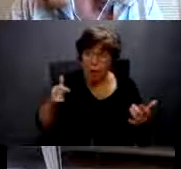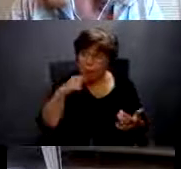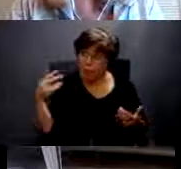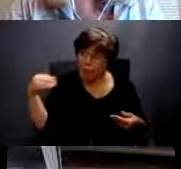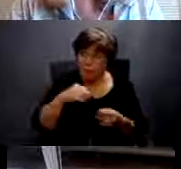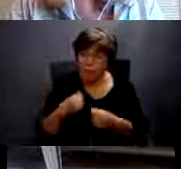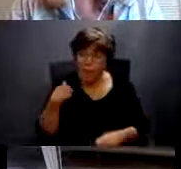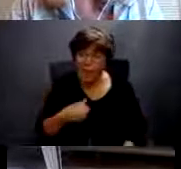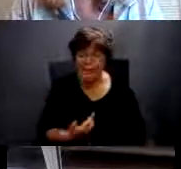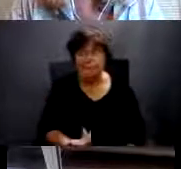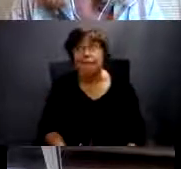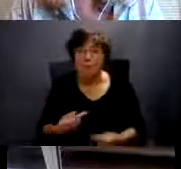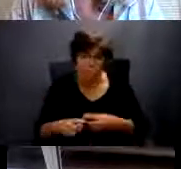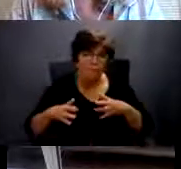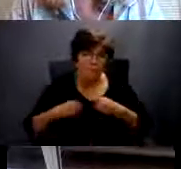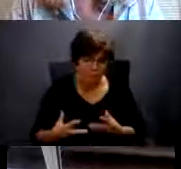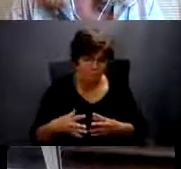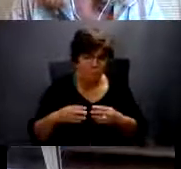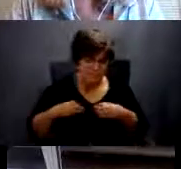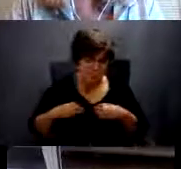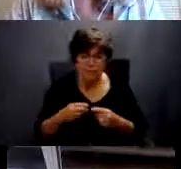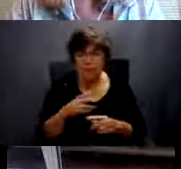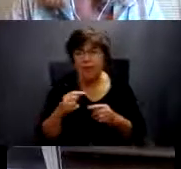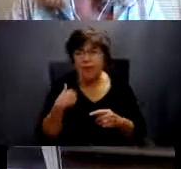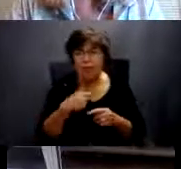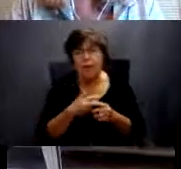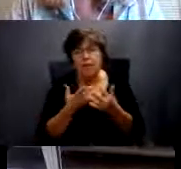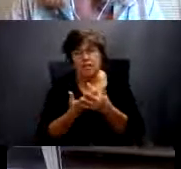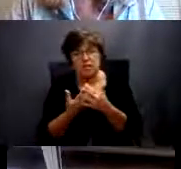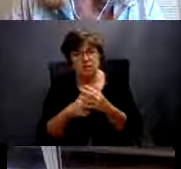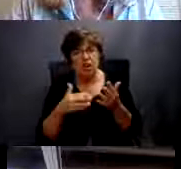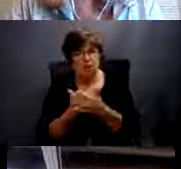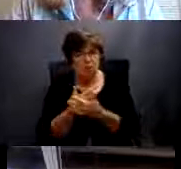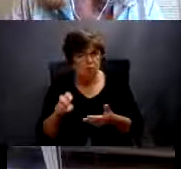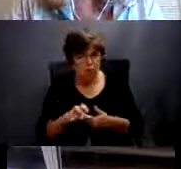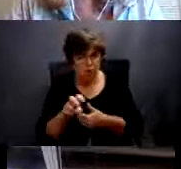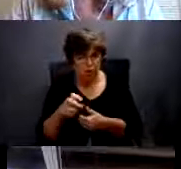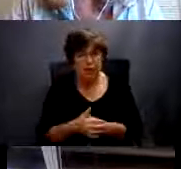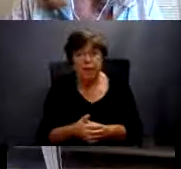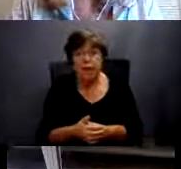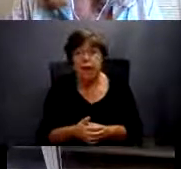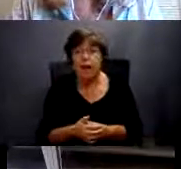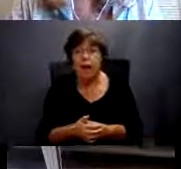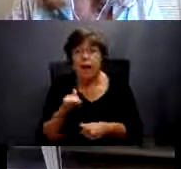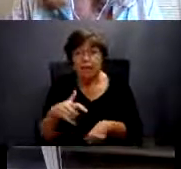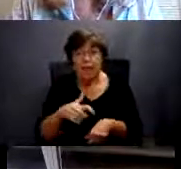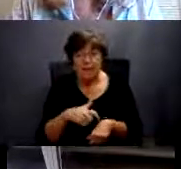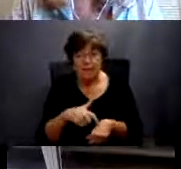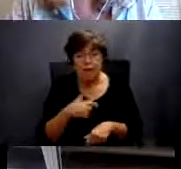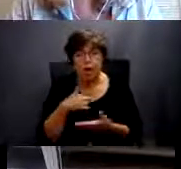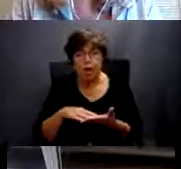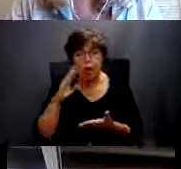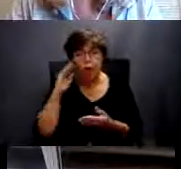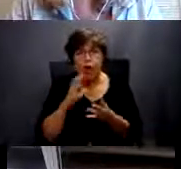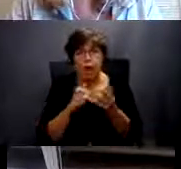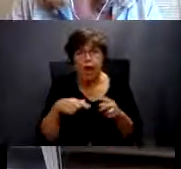house, but agreed as well. And we started on that journey. We quickly learned much more about trauma